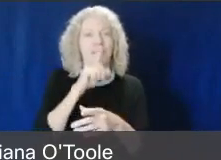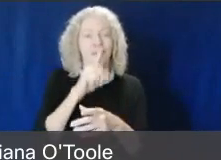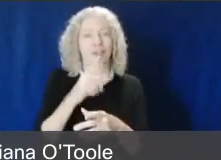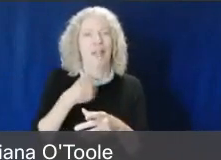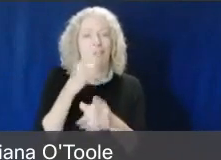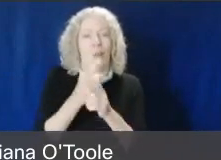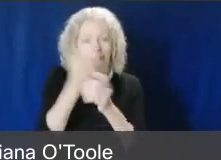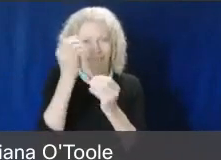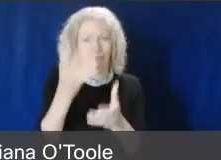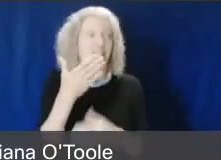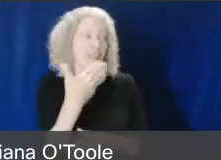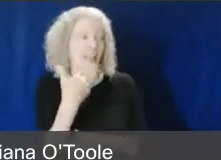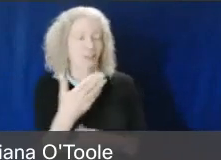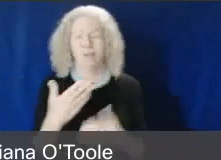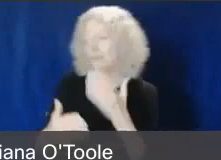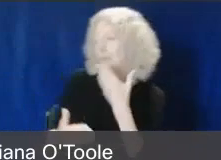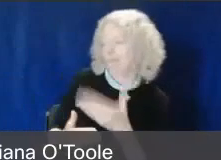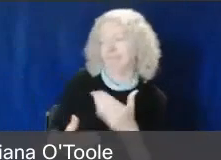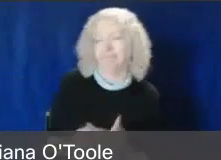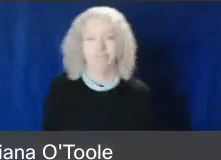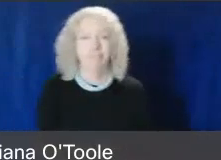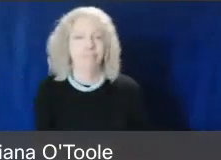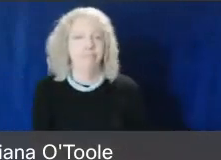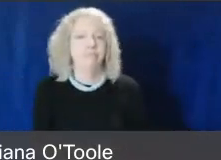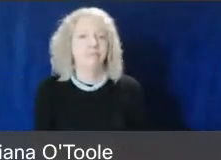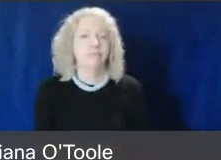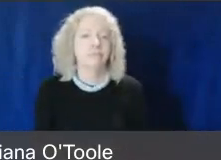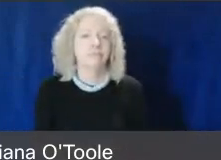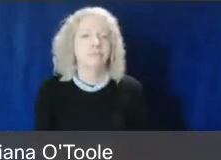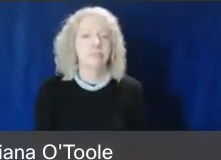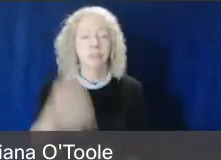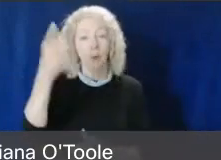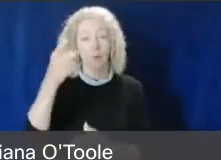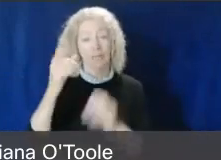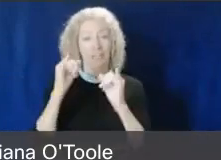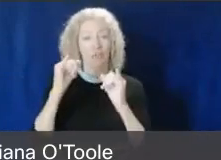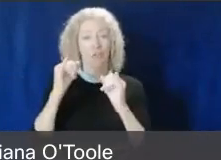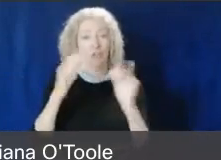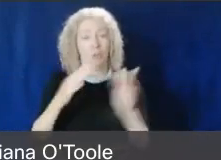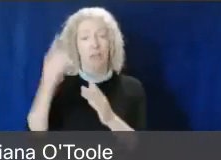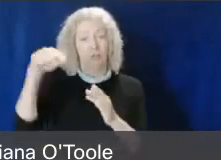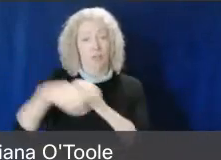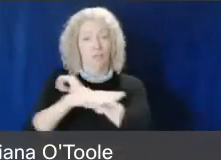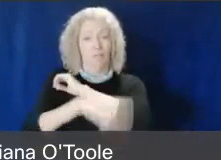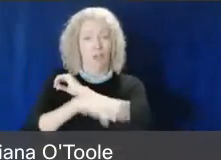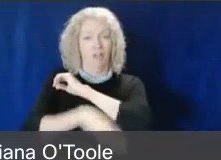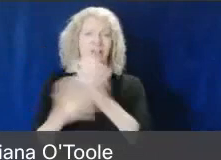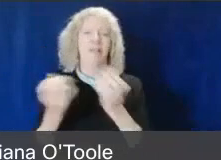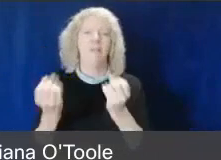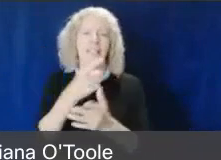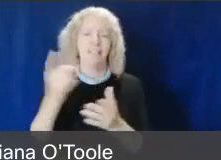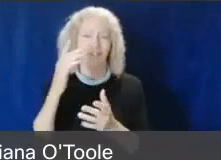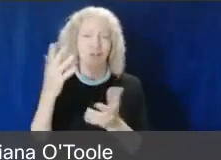Warren. Instruction plans for fall. Most of you have heard a lot about this, but there remain a lot of